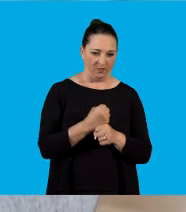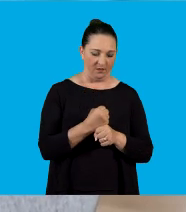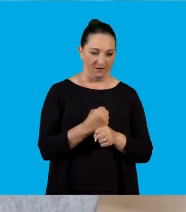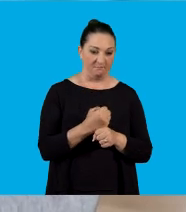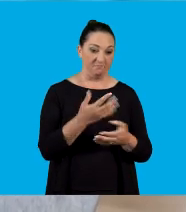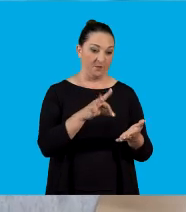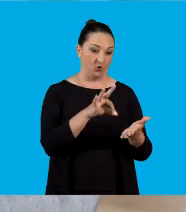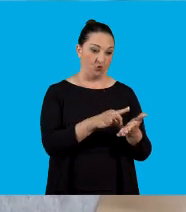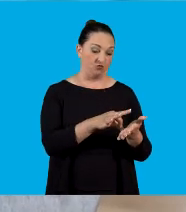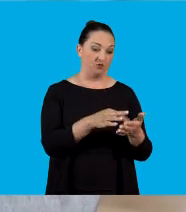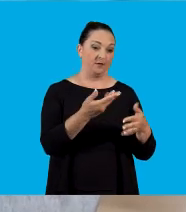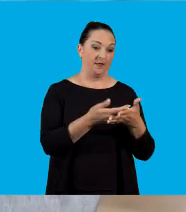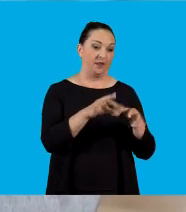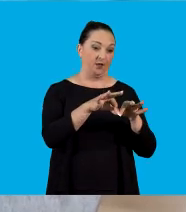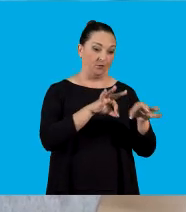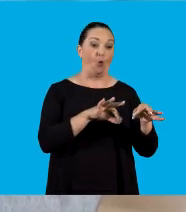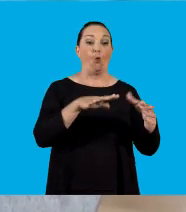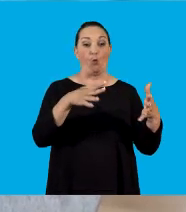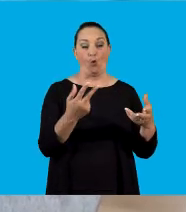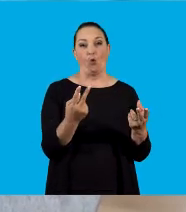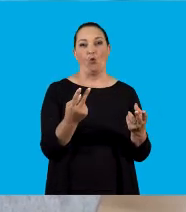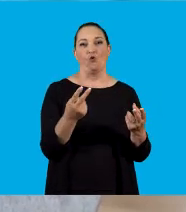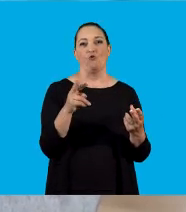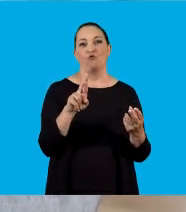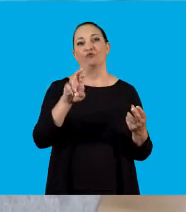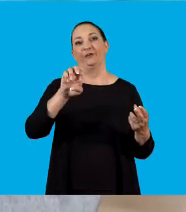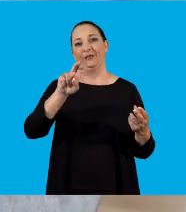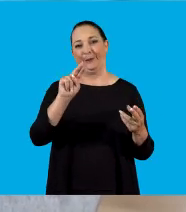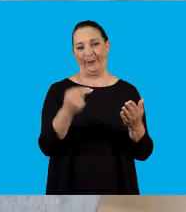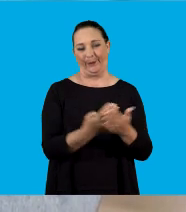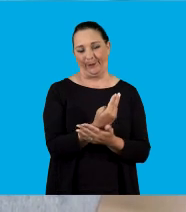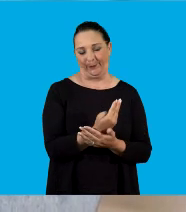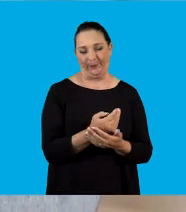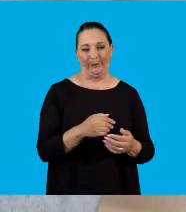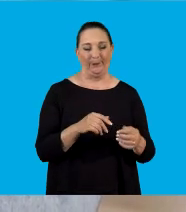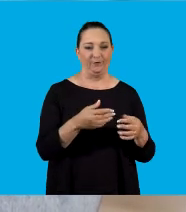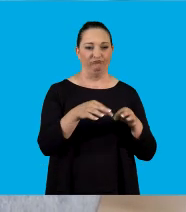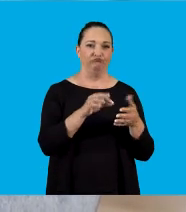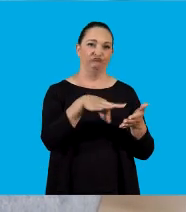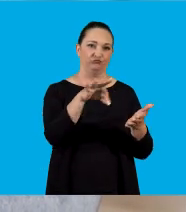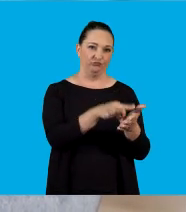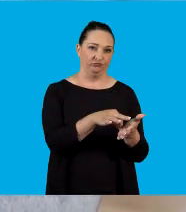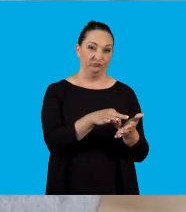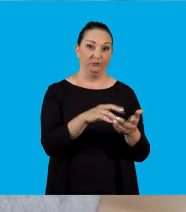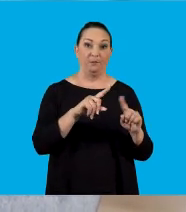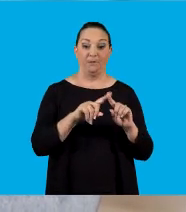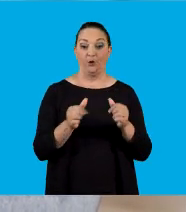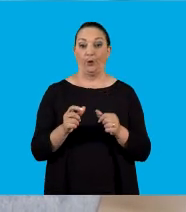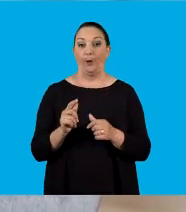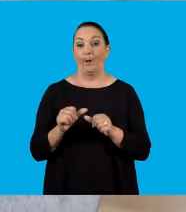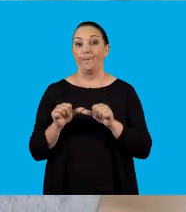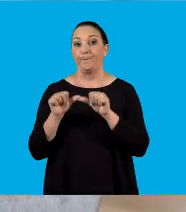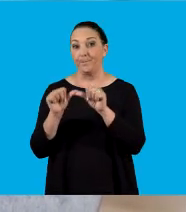either expire or it's being renewed depending on the employer. And then whereas with permanent, you don't have to sign